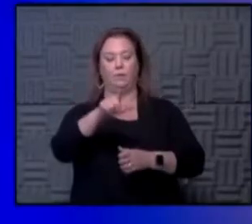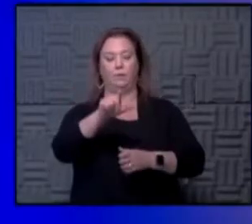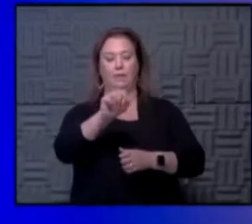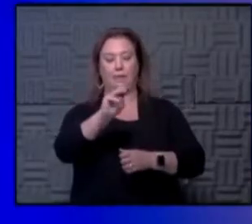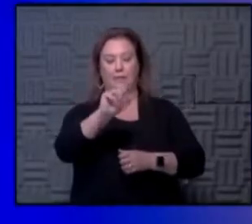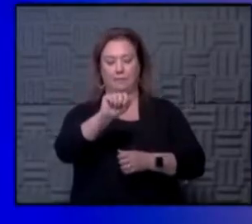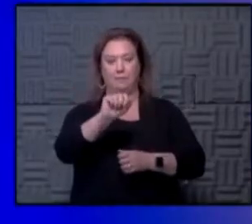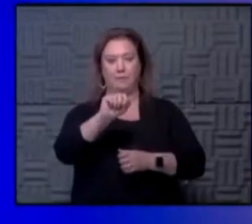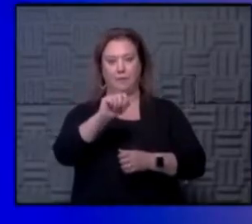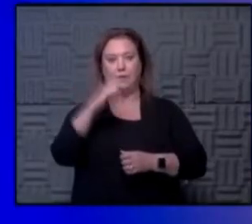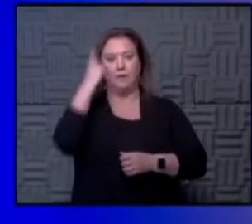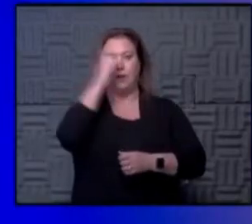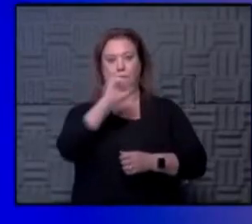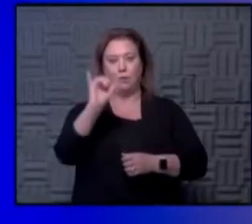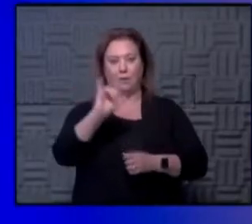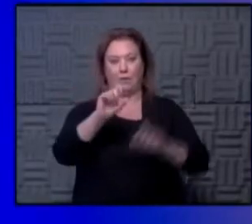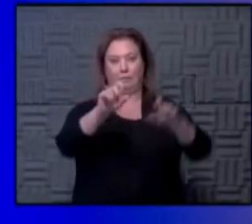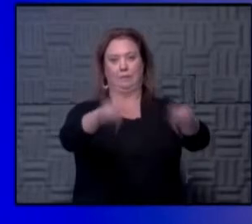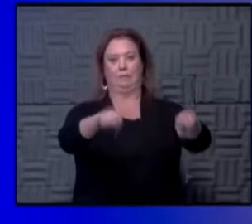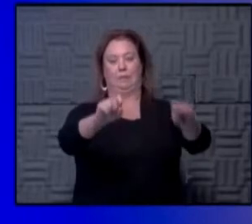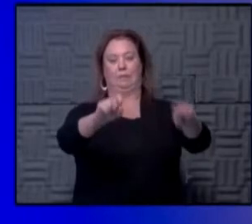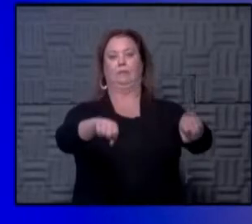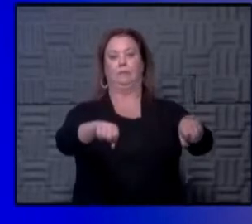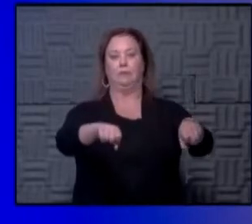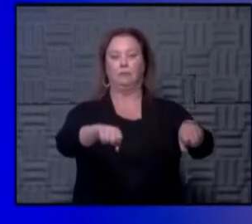Plasma certainly looked like it was possibly